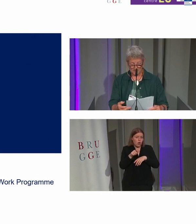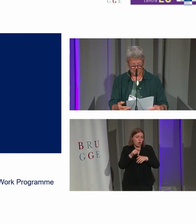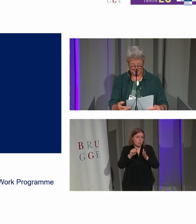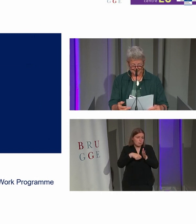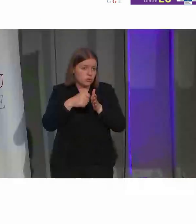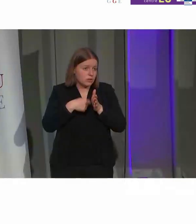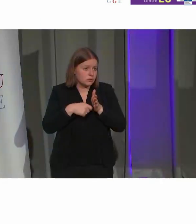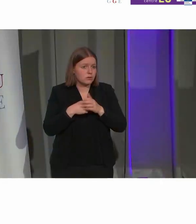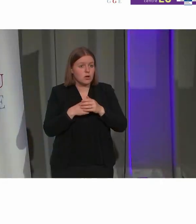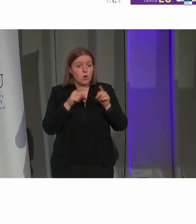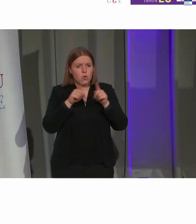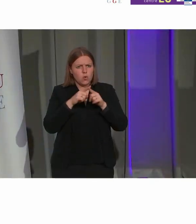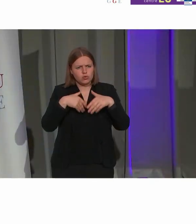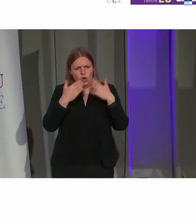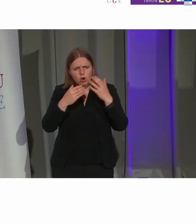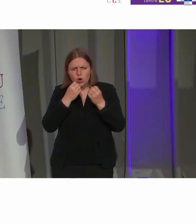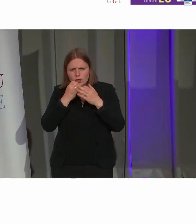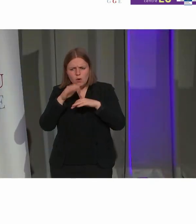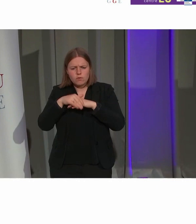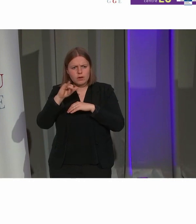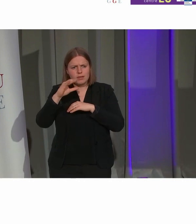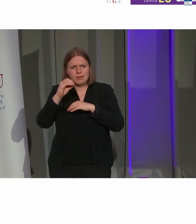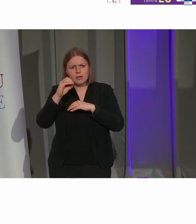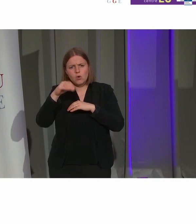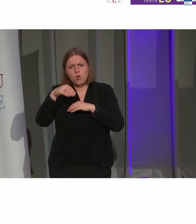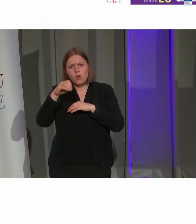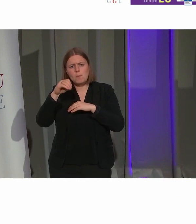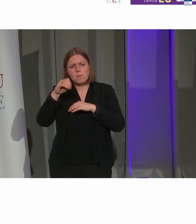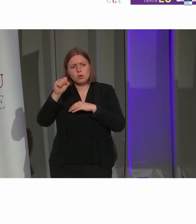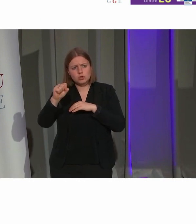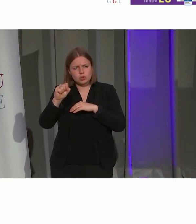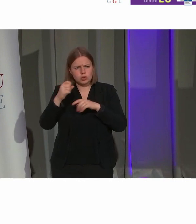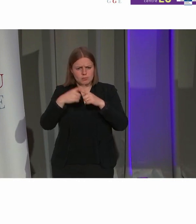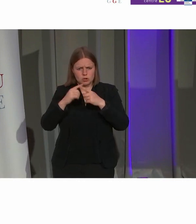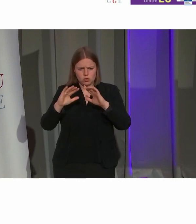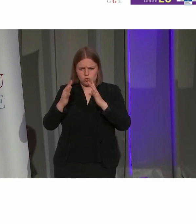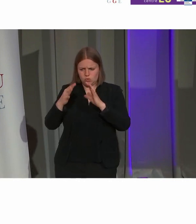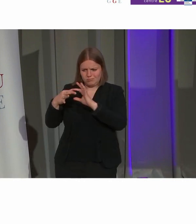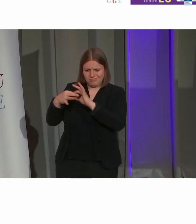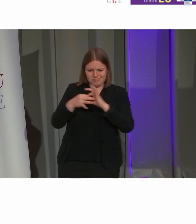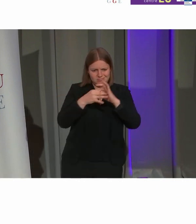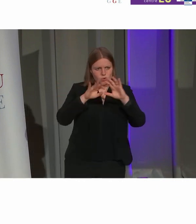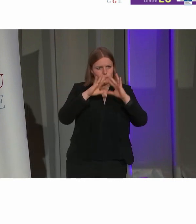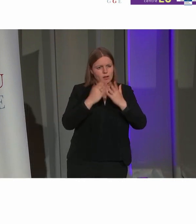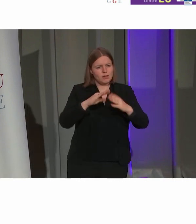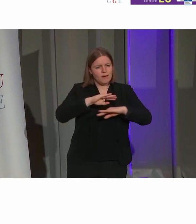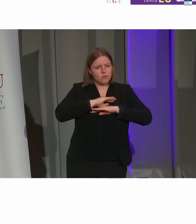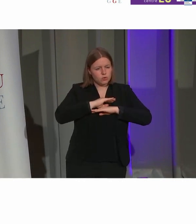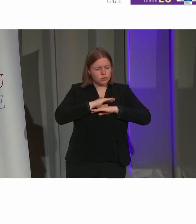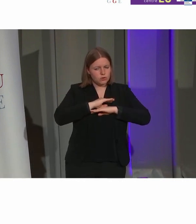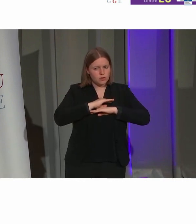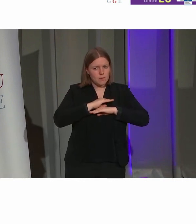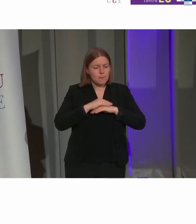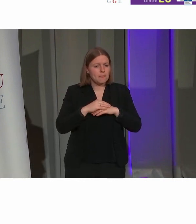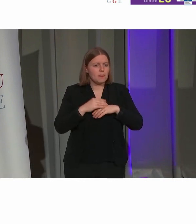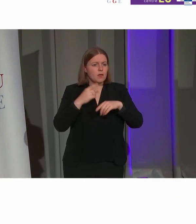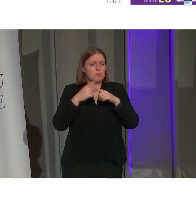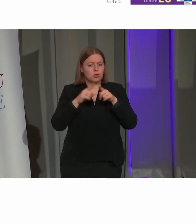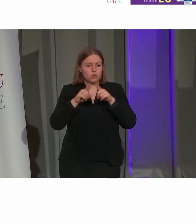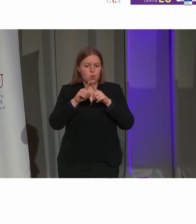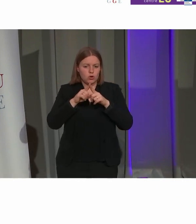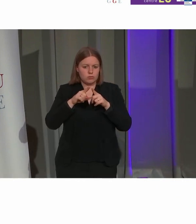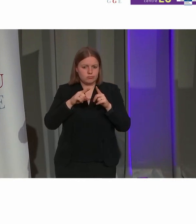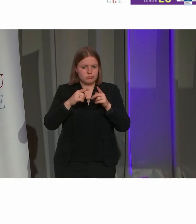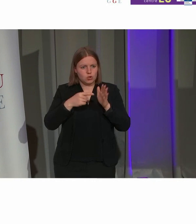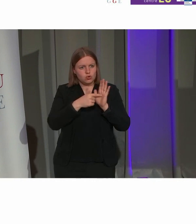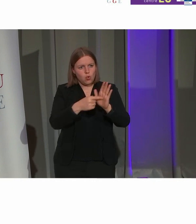of ICOMOS, particularly in relation to World Heritage Sites, and that the Irish case study